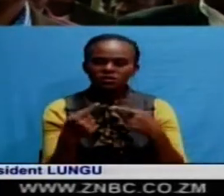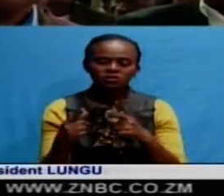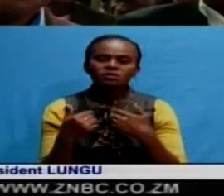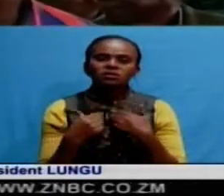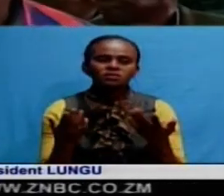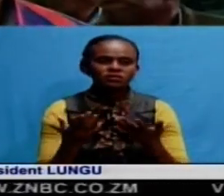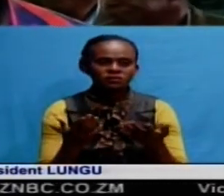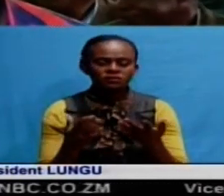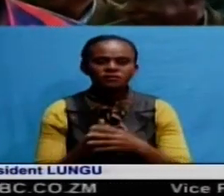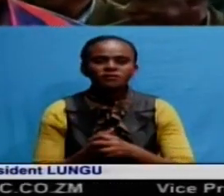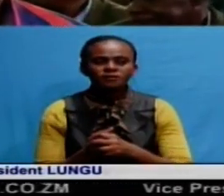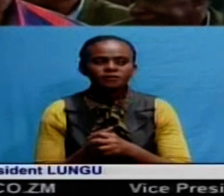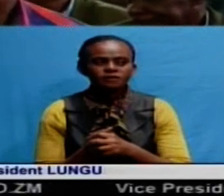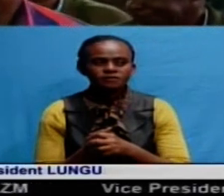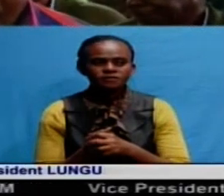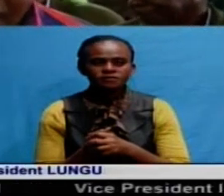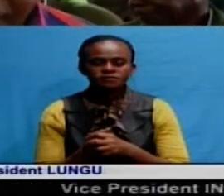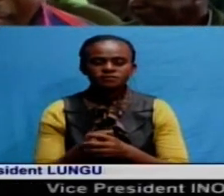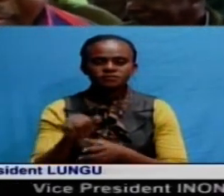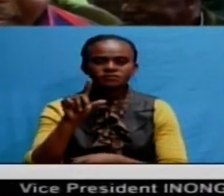night. Hate speeches,